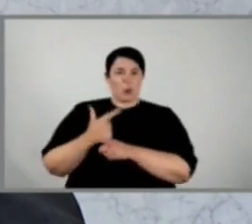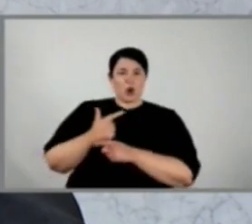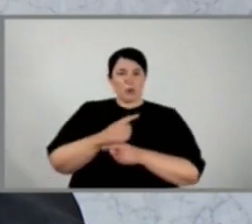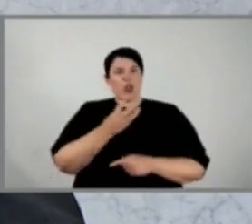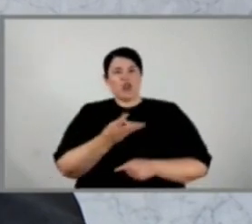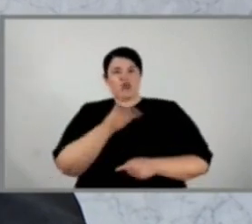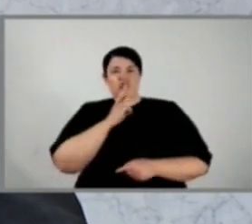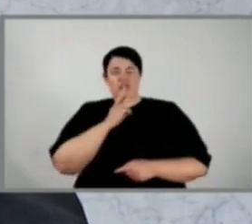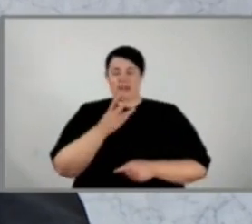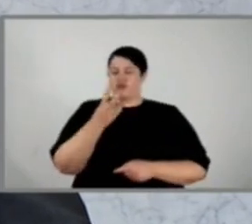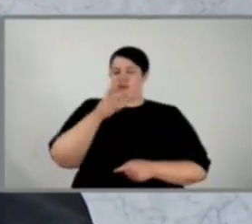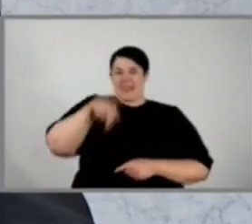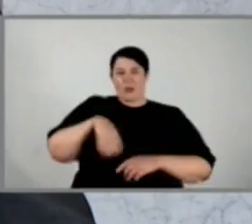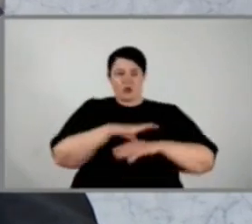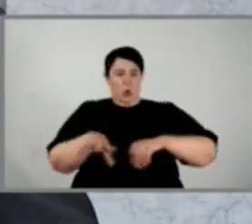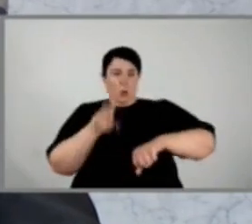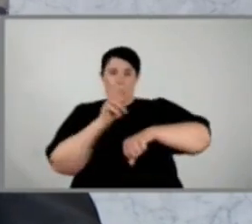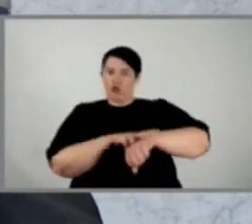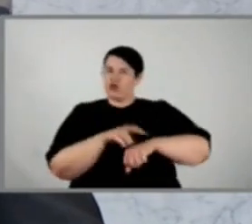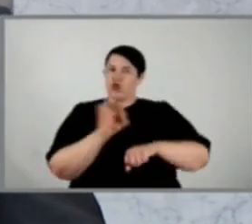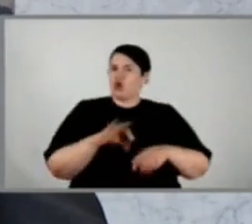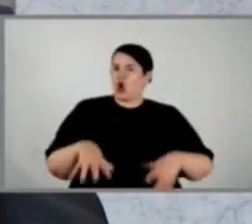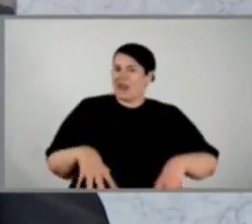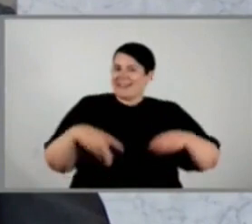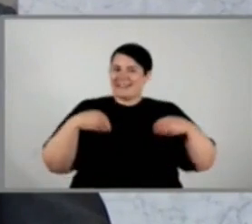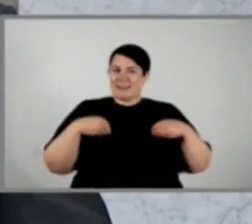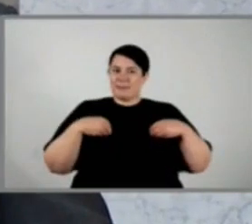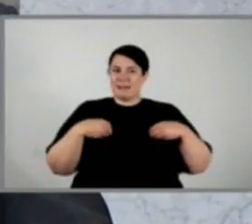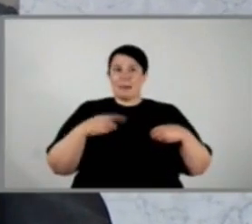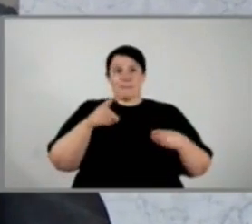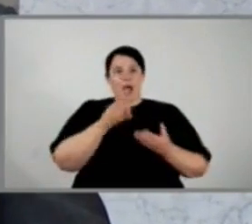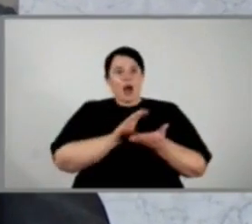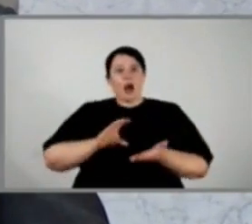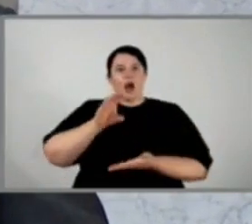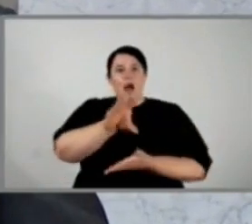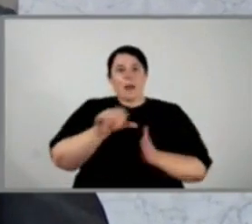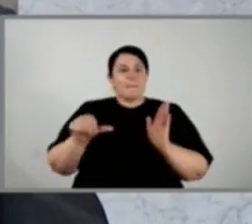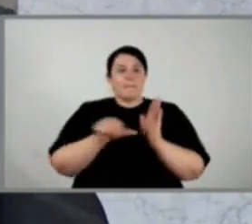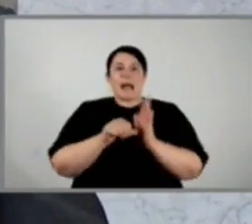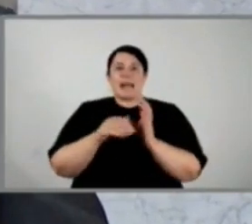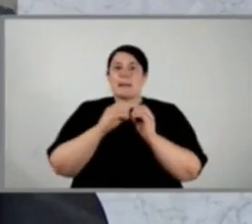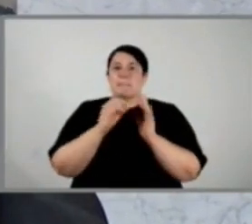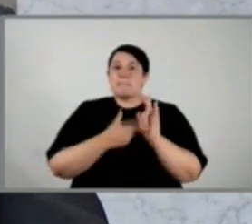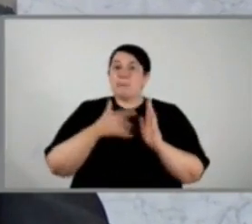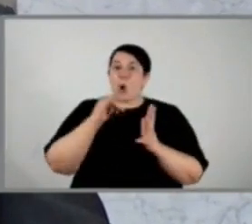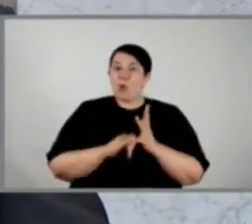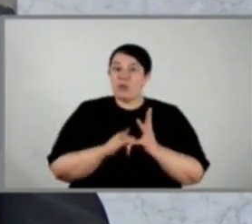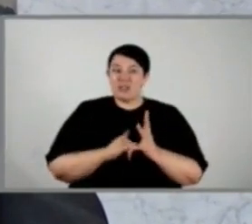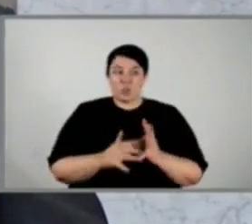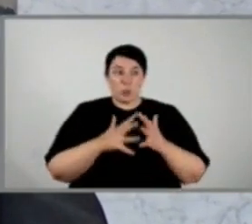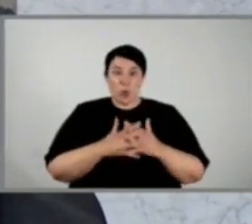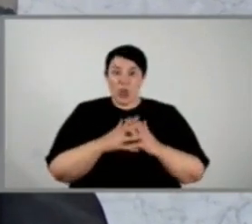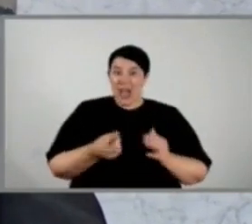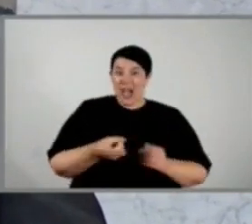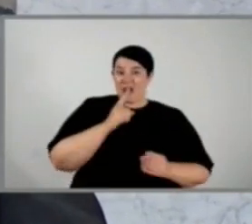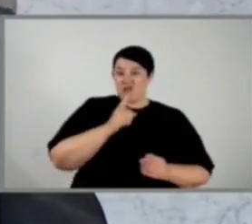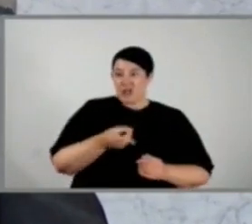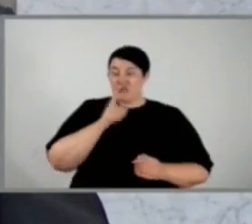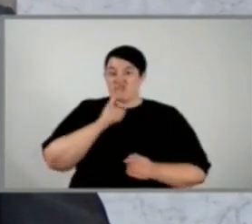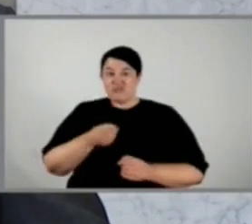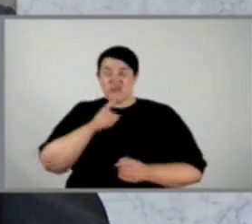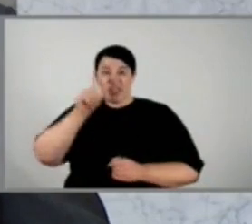so unacceptable, why are the bonuses that have been paid to these executives that are worth hundreds of thousands of dollars more